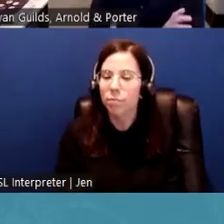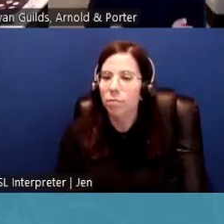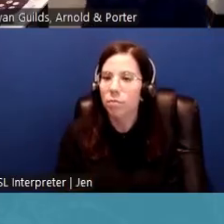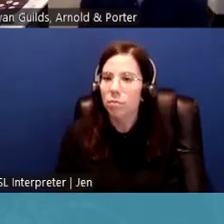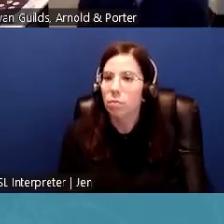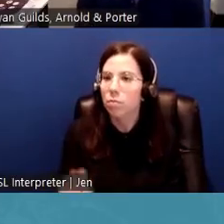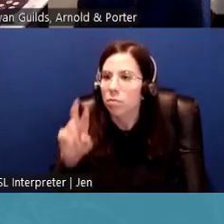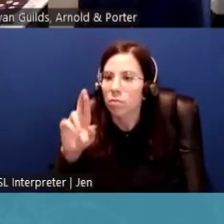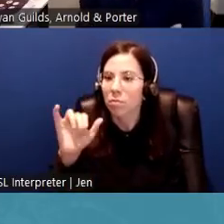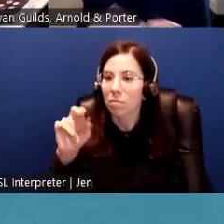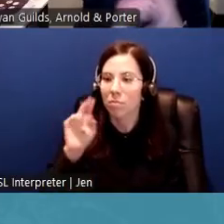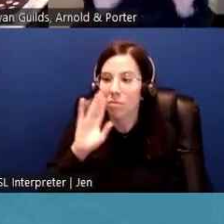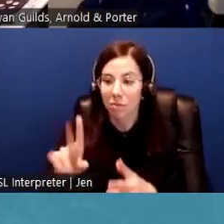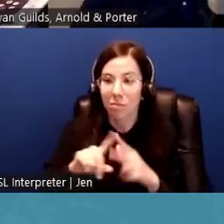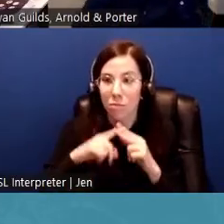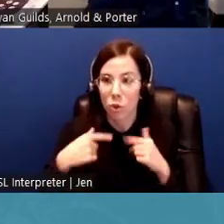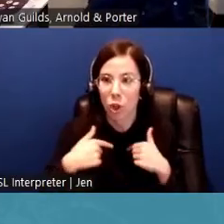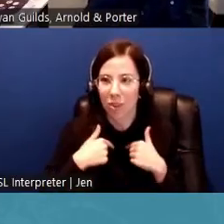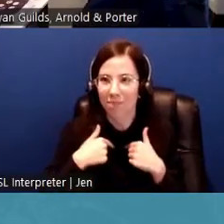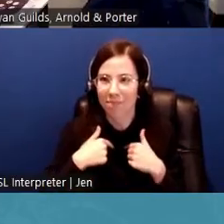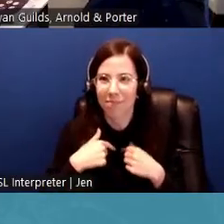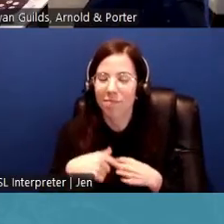Yeah, so I'll start. I think